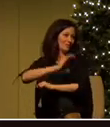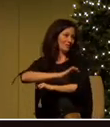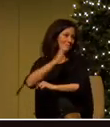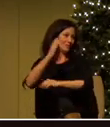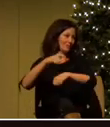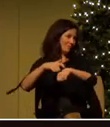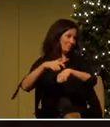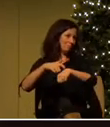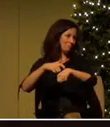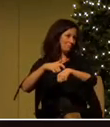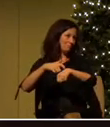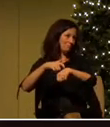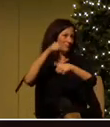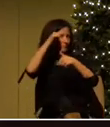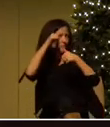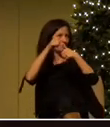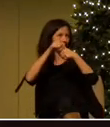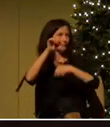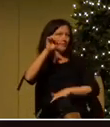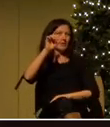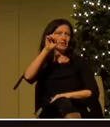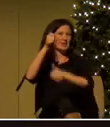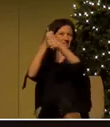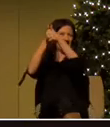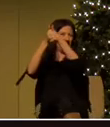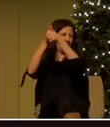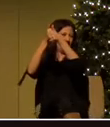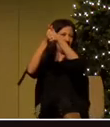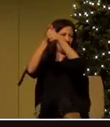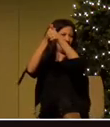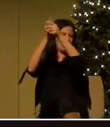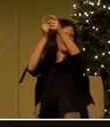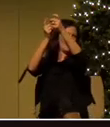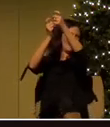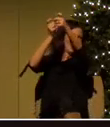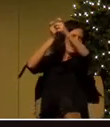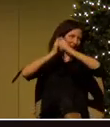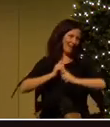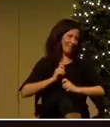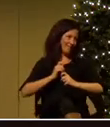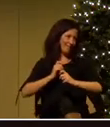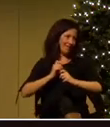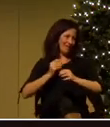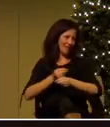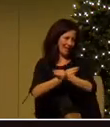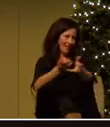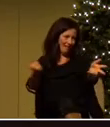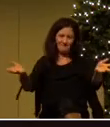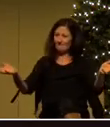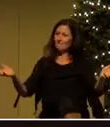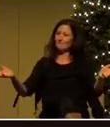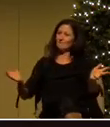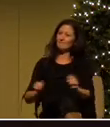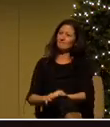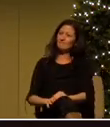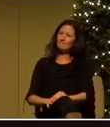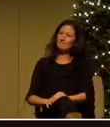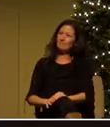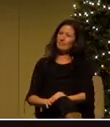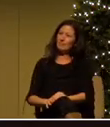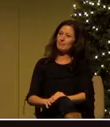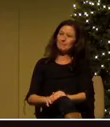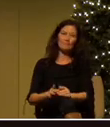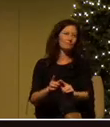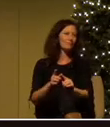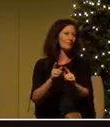of himself. That's the gift of the manger. That's